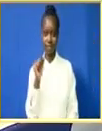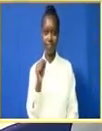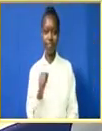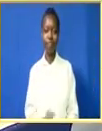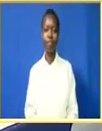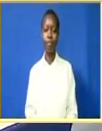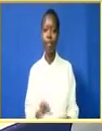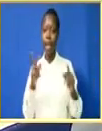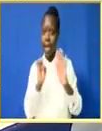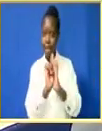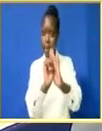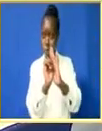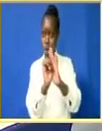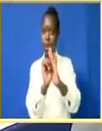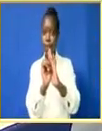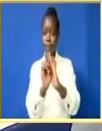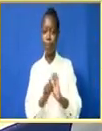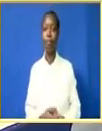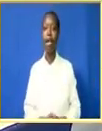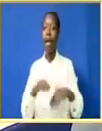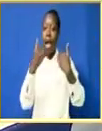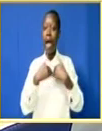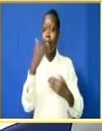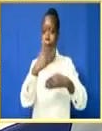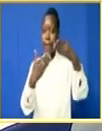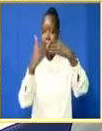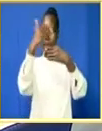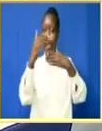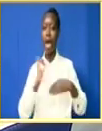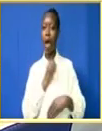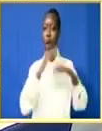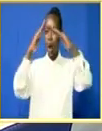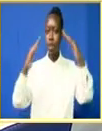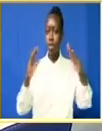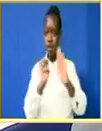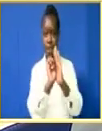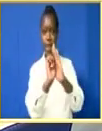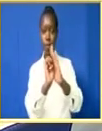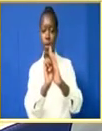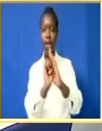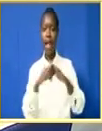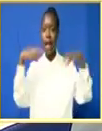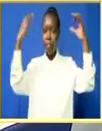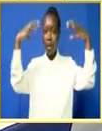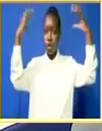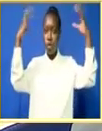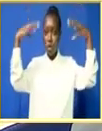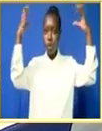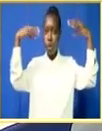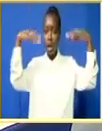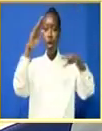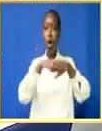Hmm. For example, yeah, we have the building, mm-hmm, our house. Mm-hmm. The rain hits the iron sheets.